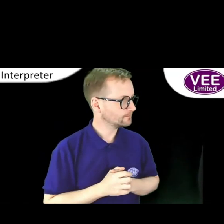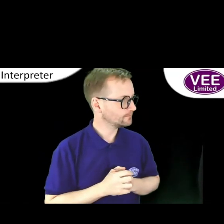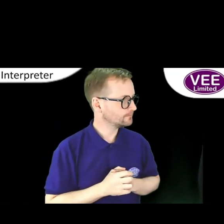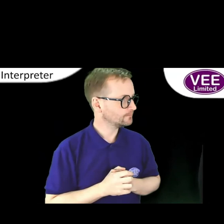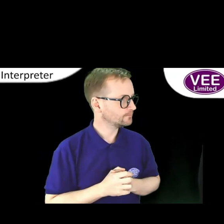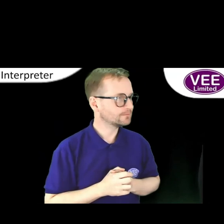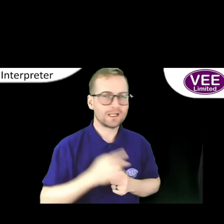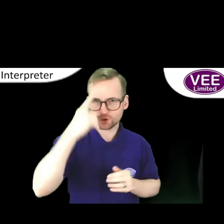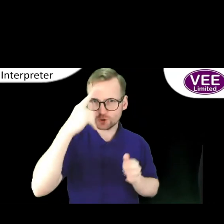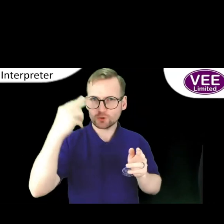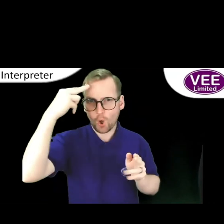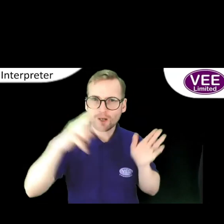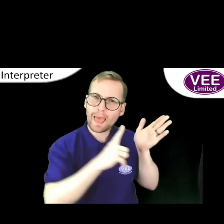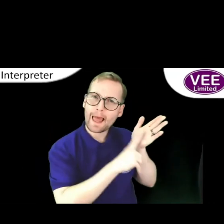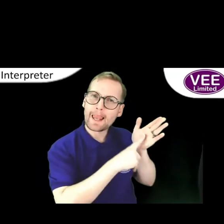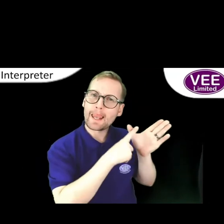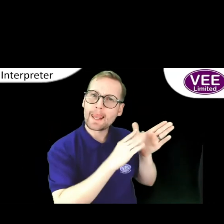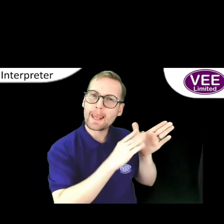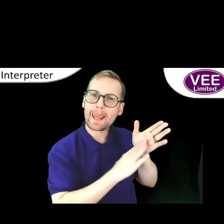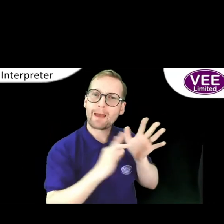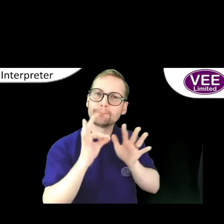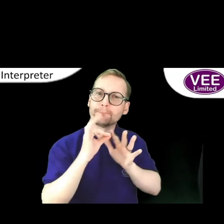It's called Lampedusa.